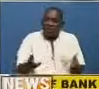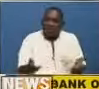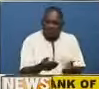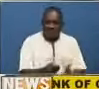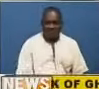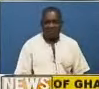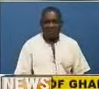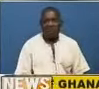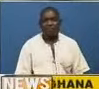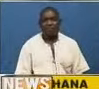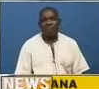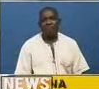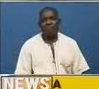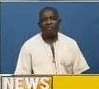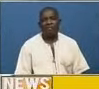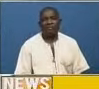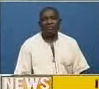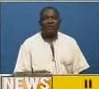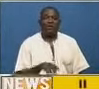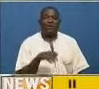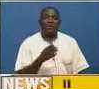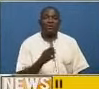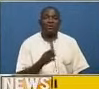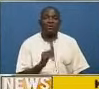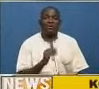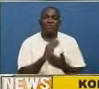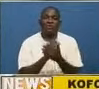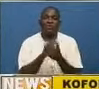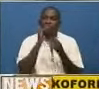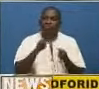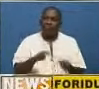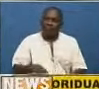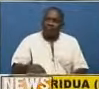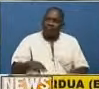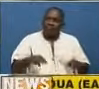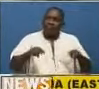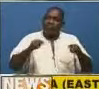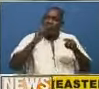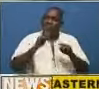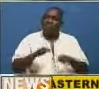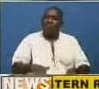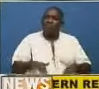topography here, okay, to avoid these perennial